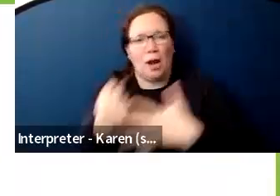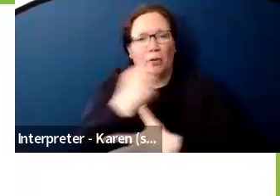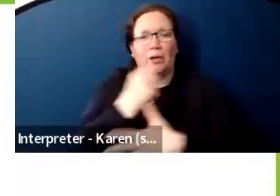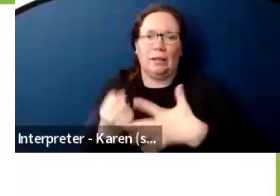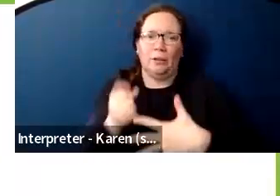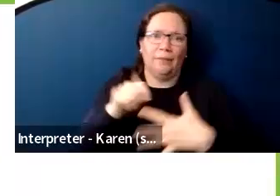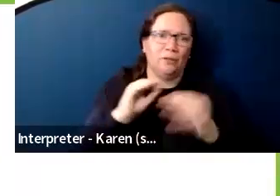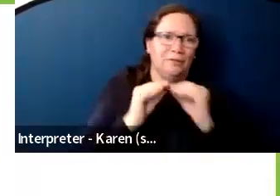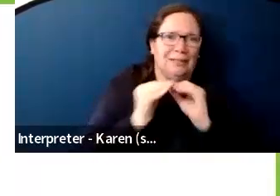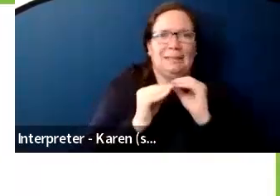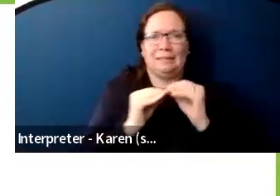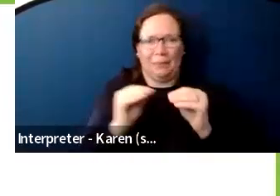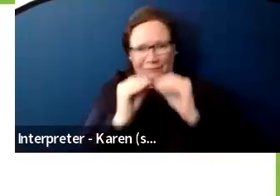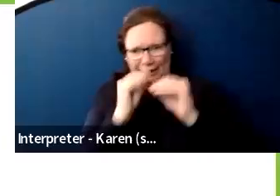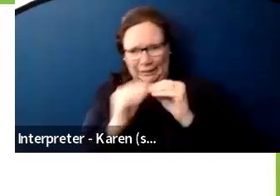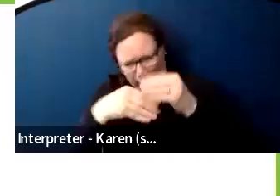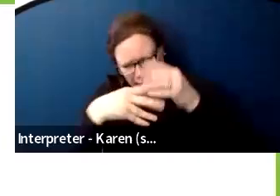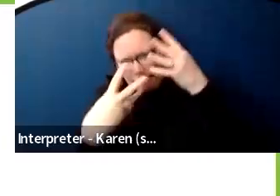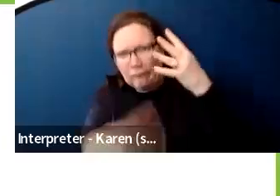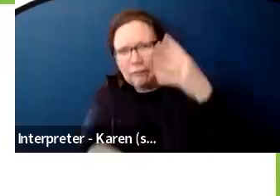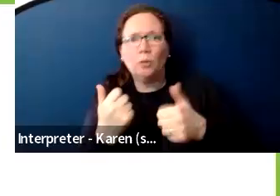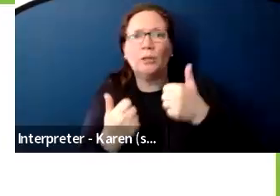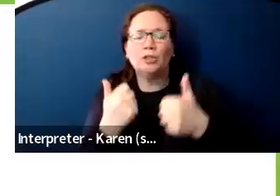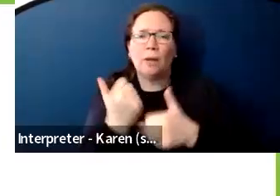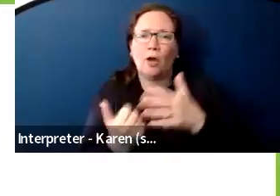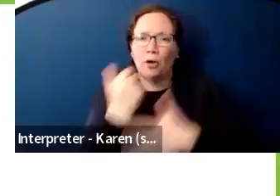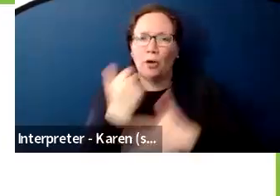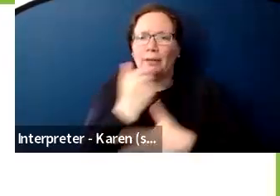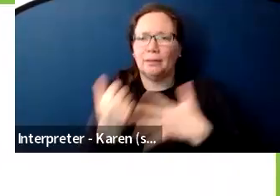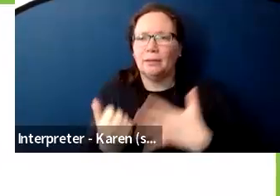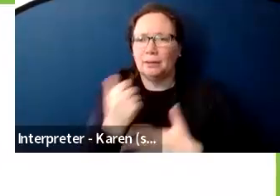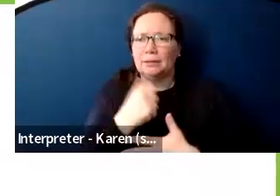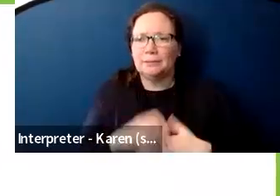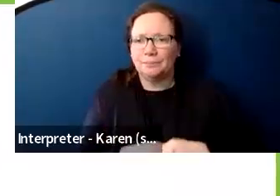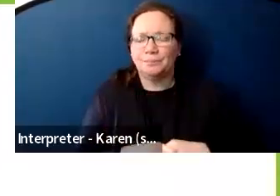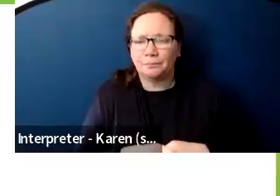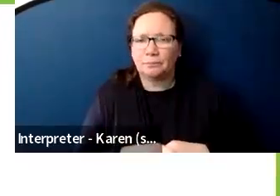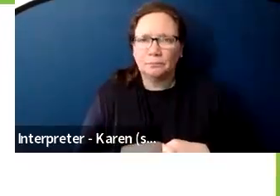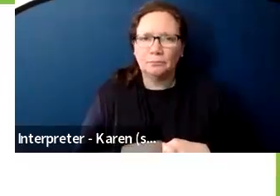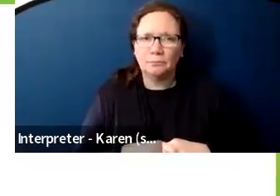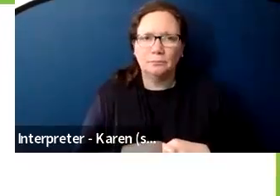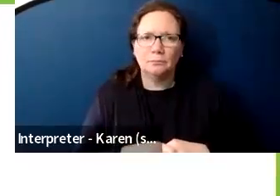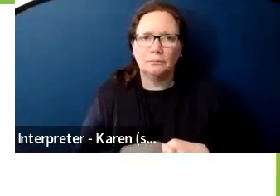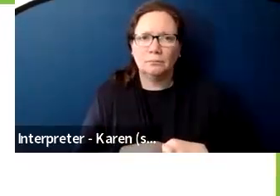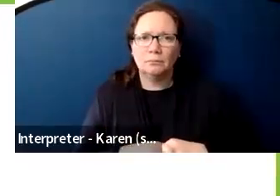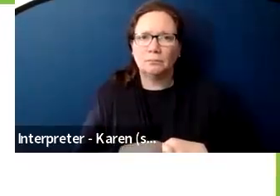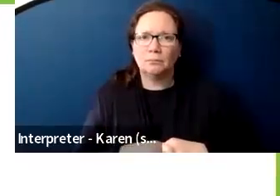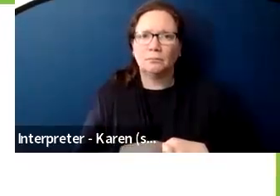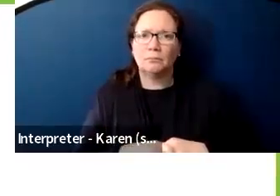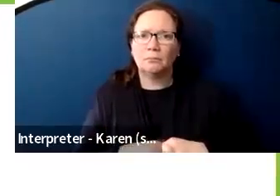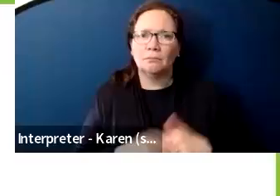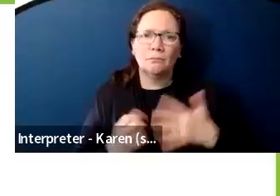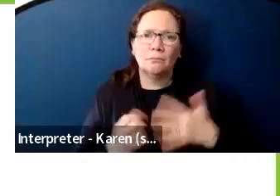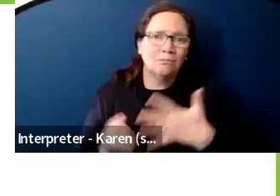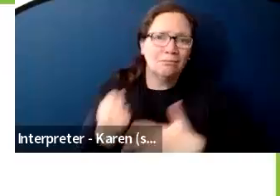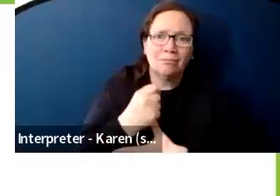stuff and be doing projects on your digital content. Prioritize that. Ideally, prioritize the stuff